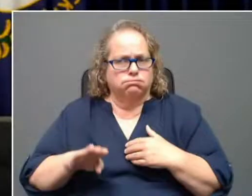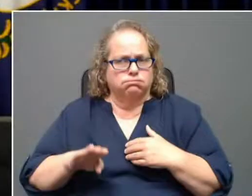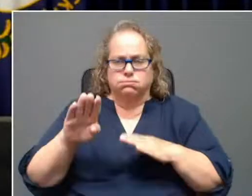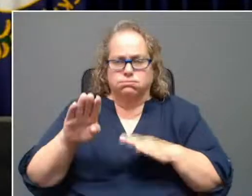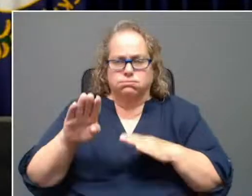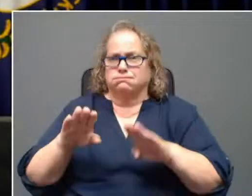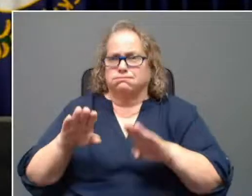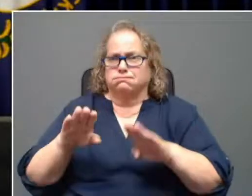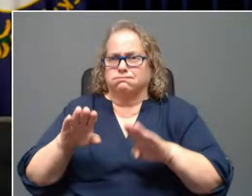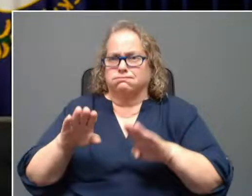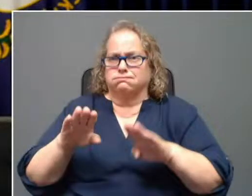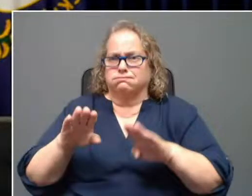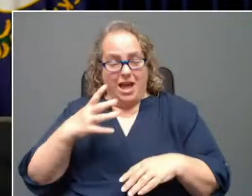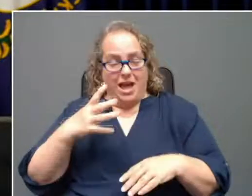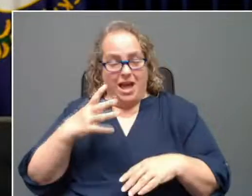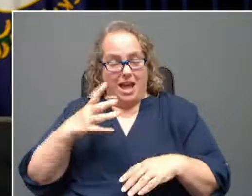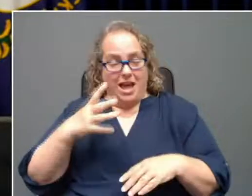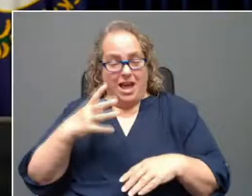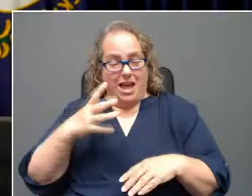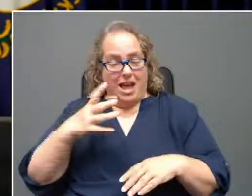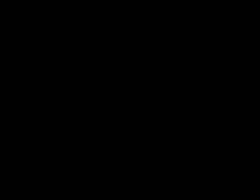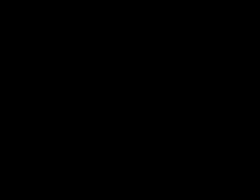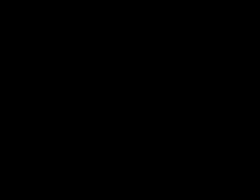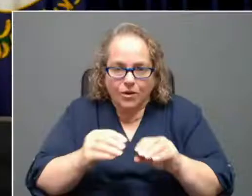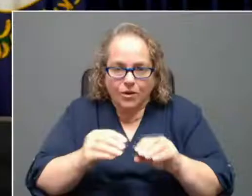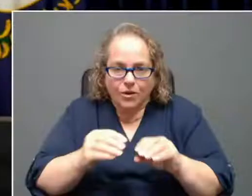This is just another clear example.